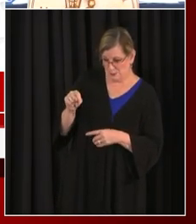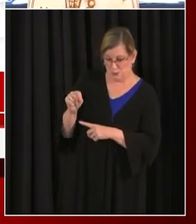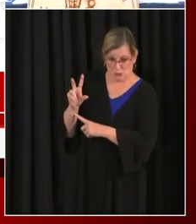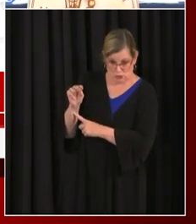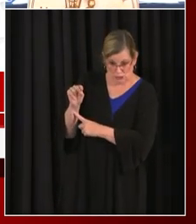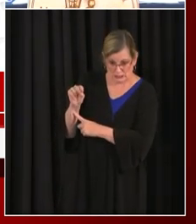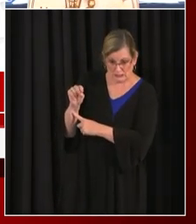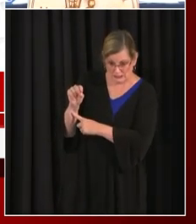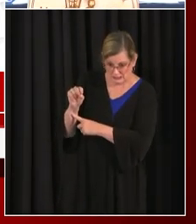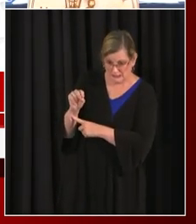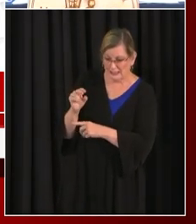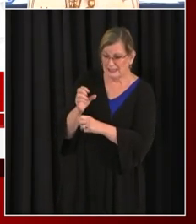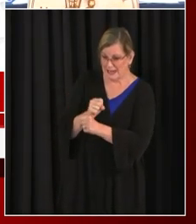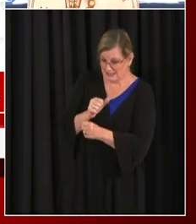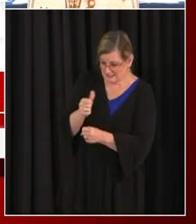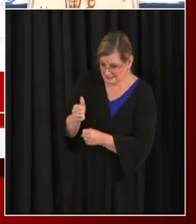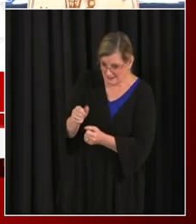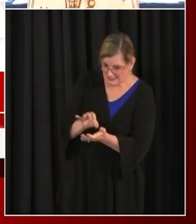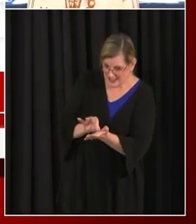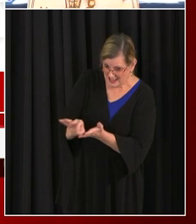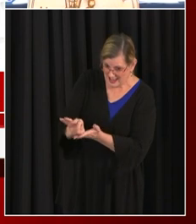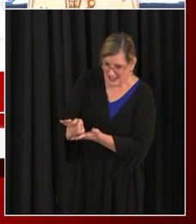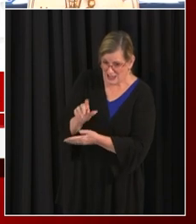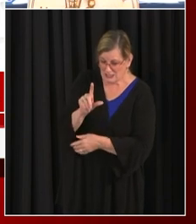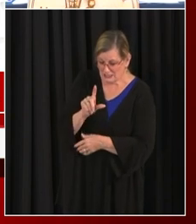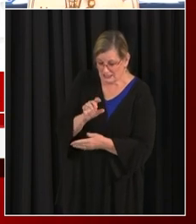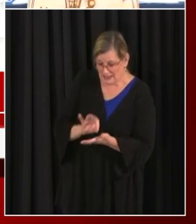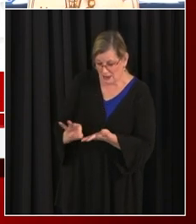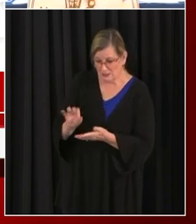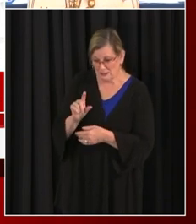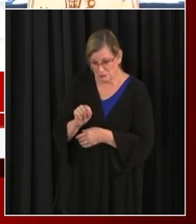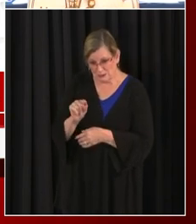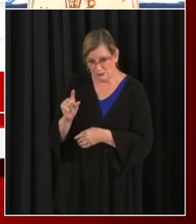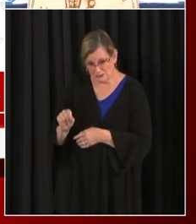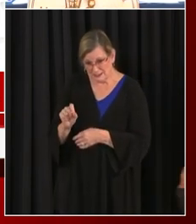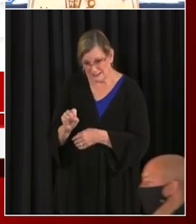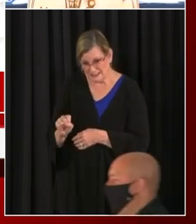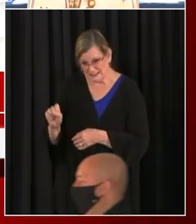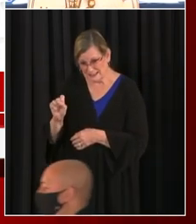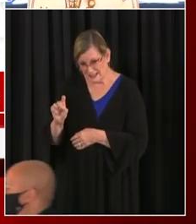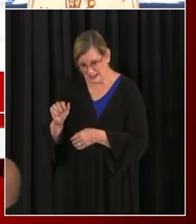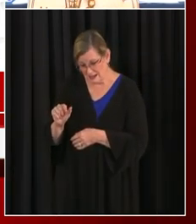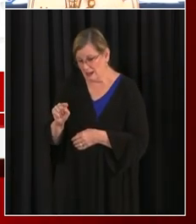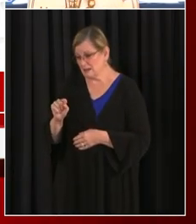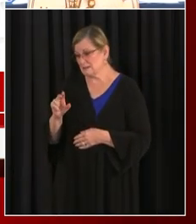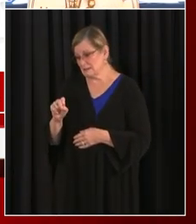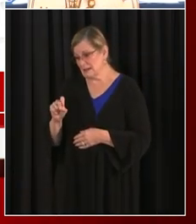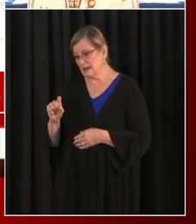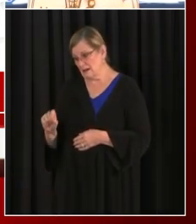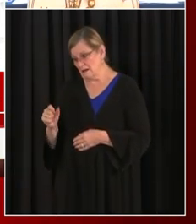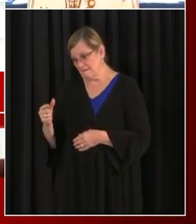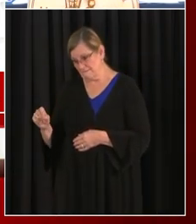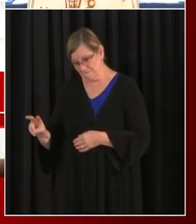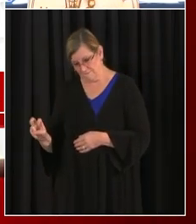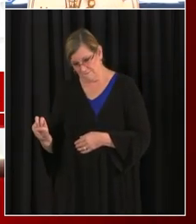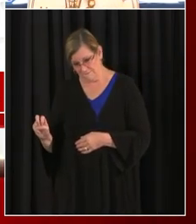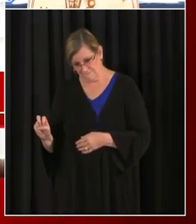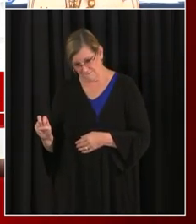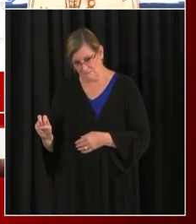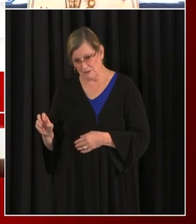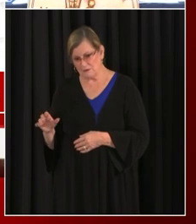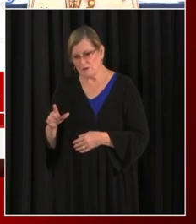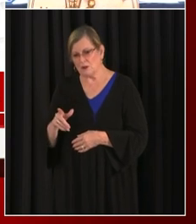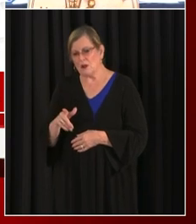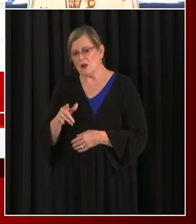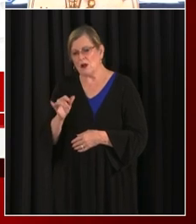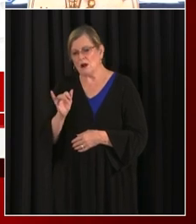counted at 2020census.gov. And you may also call the 844 numbers that